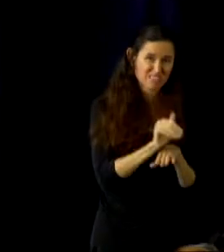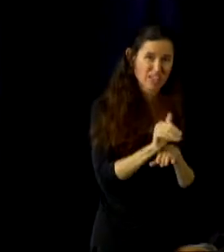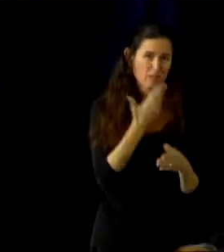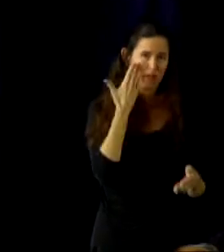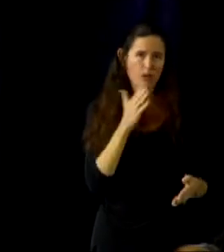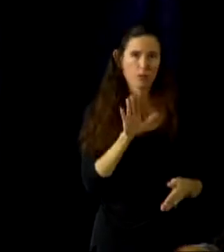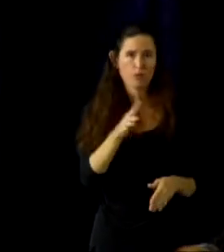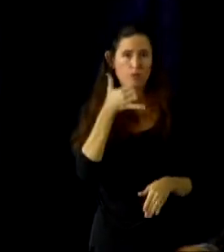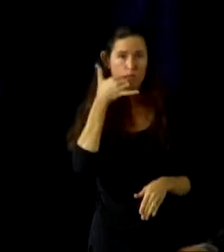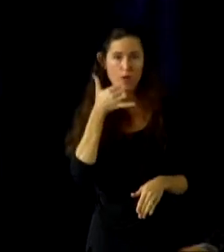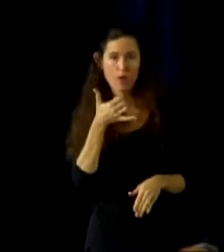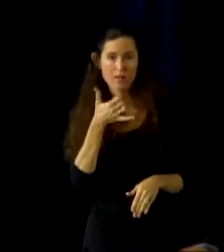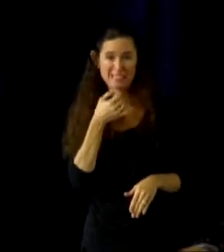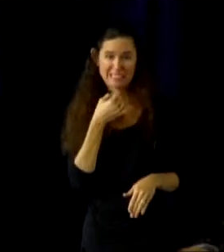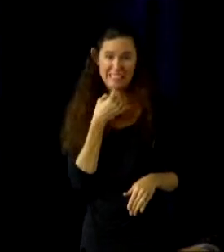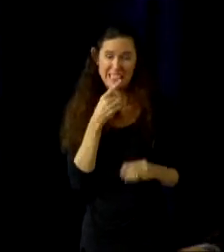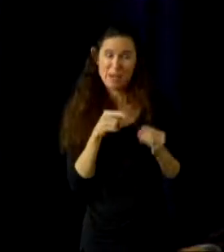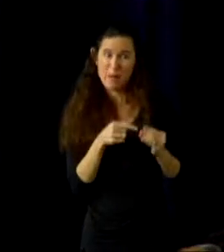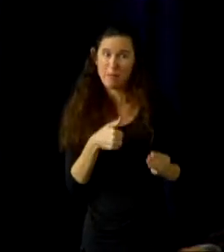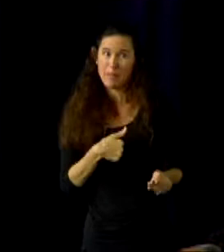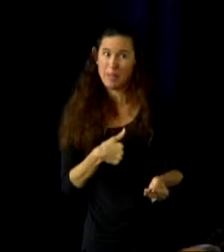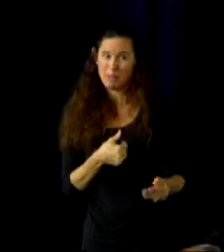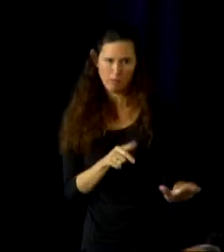says about me, John, when I call you, but